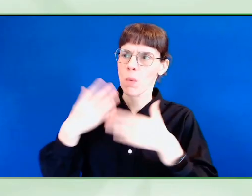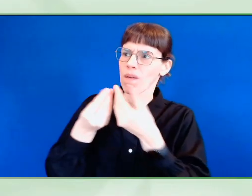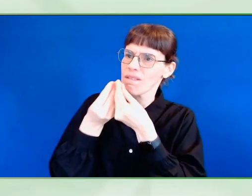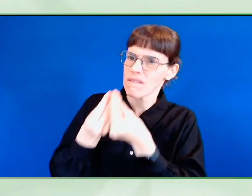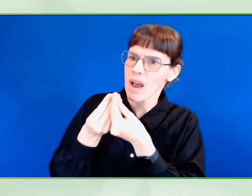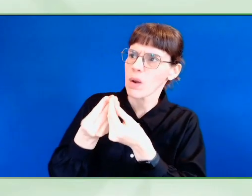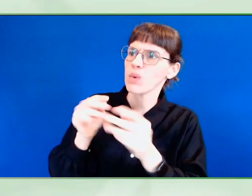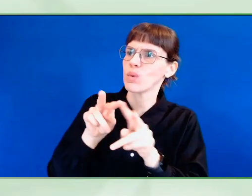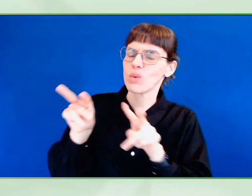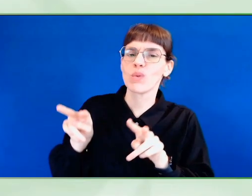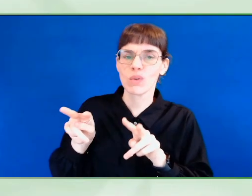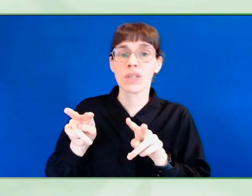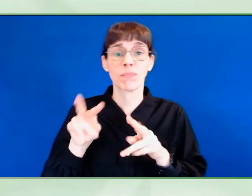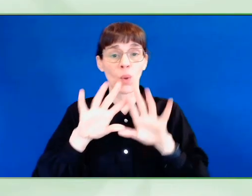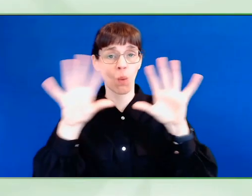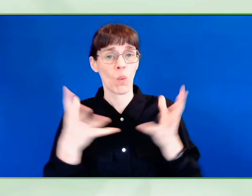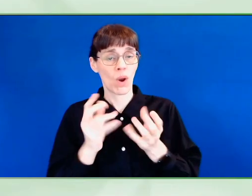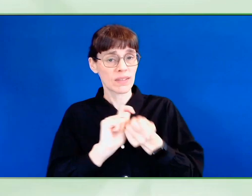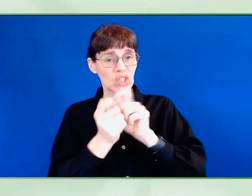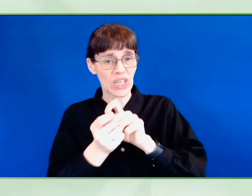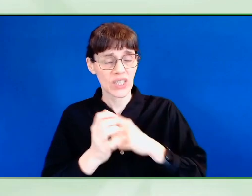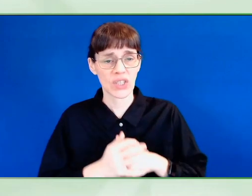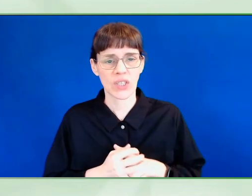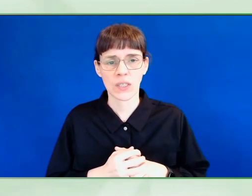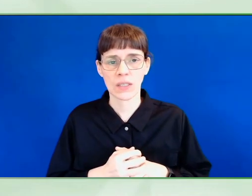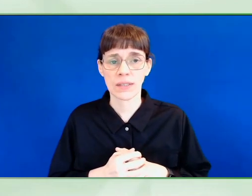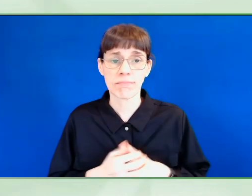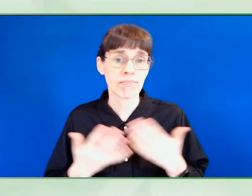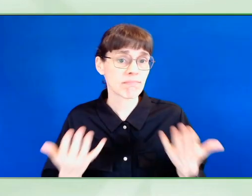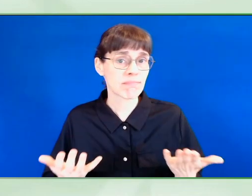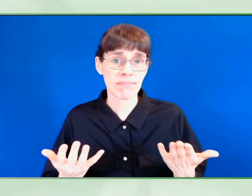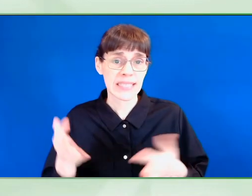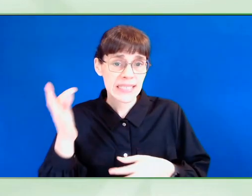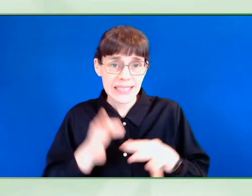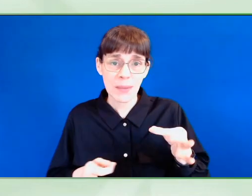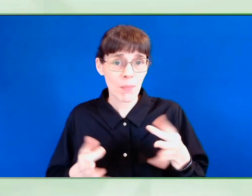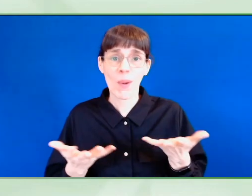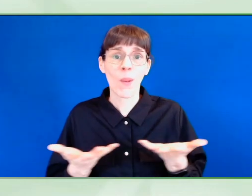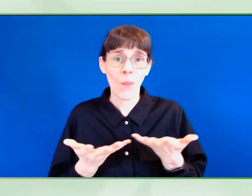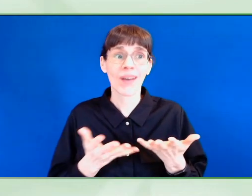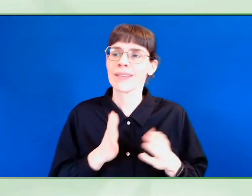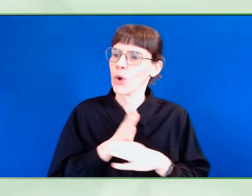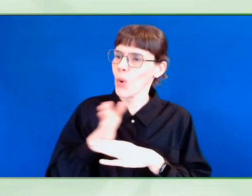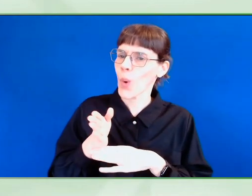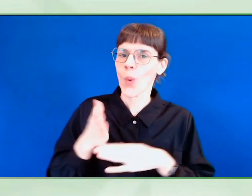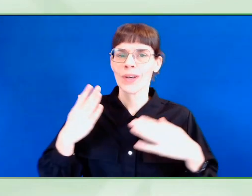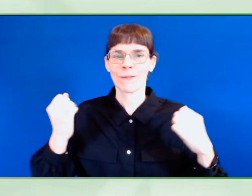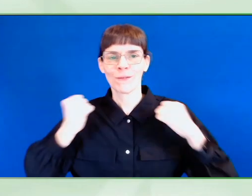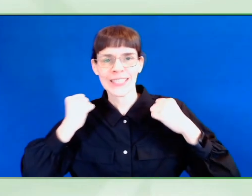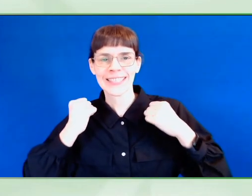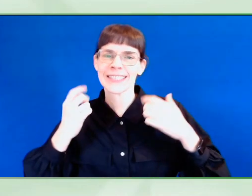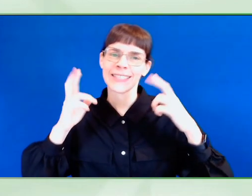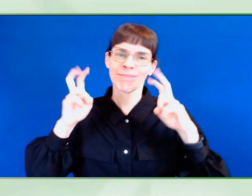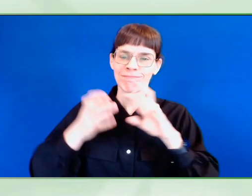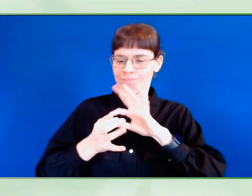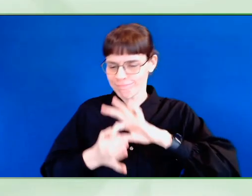organic experience, as simple as showing up to take a fitness class and being aware of an assumption you maybe